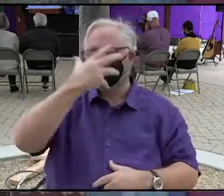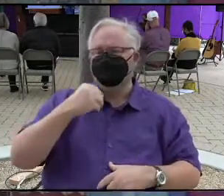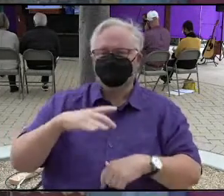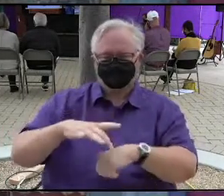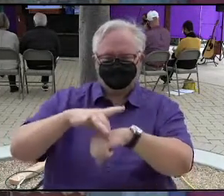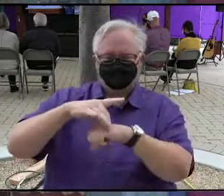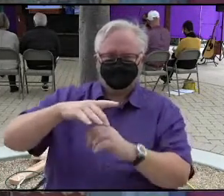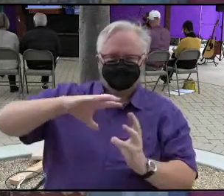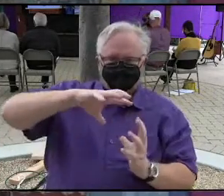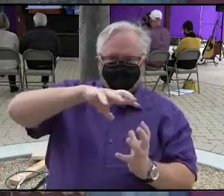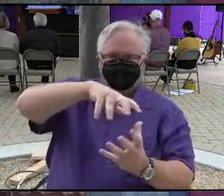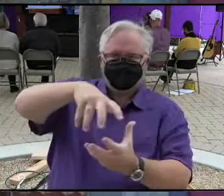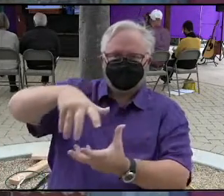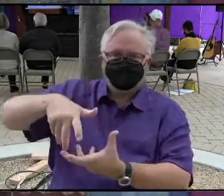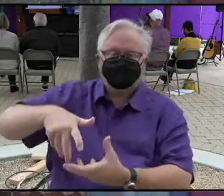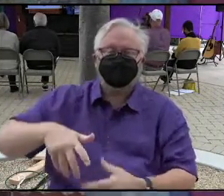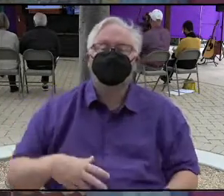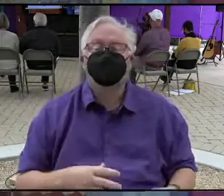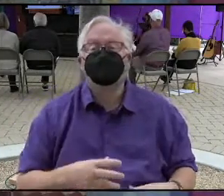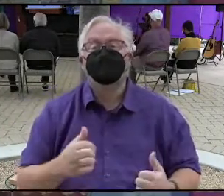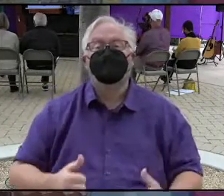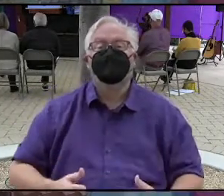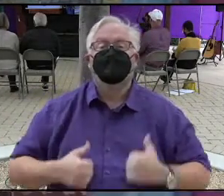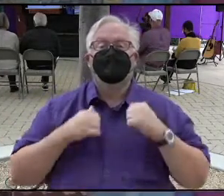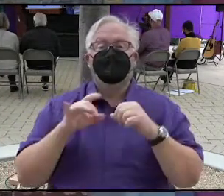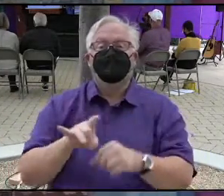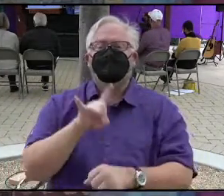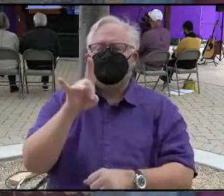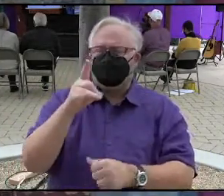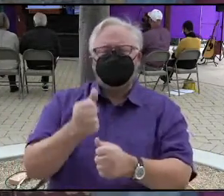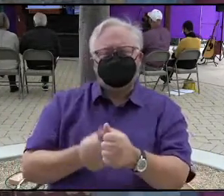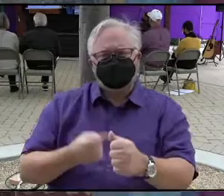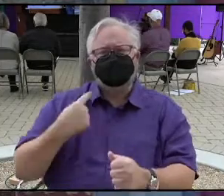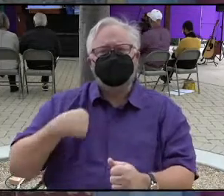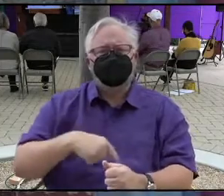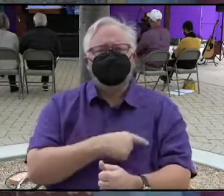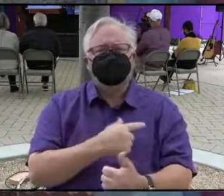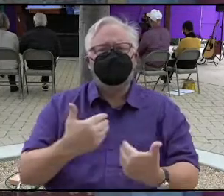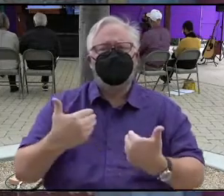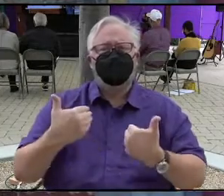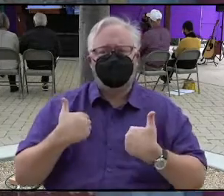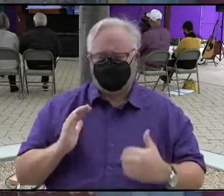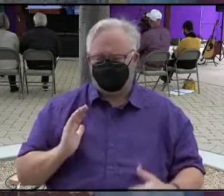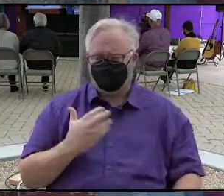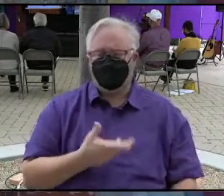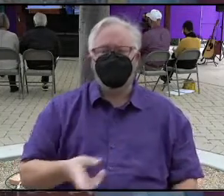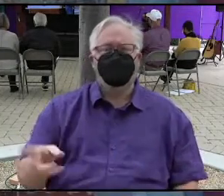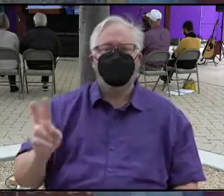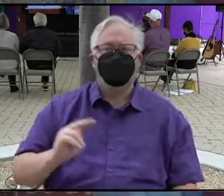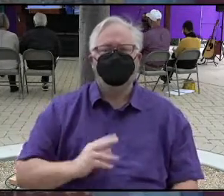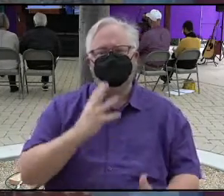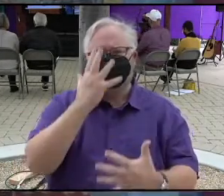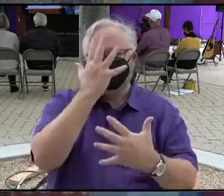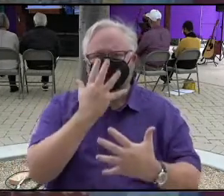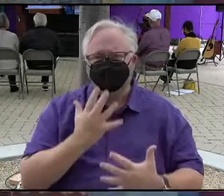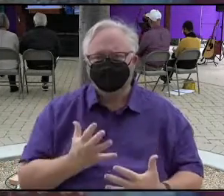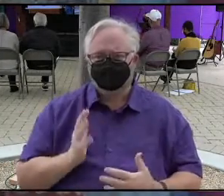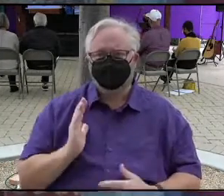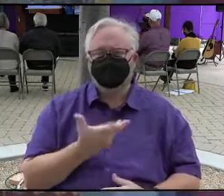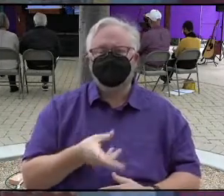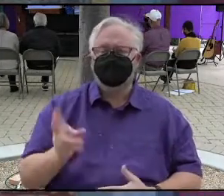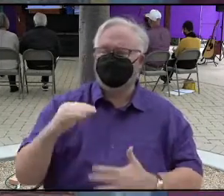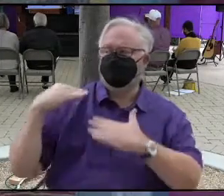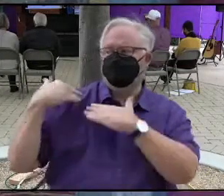Spirit of life, though each of us carries burdens and sorrows of our own, we hear you calling